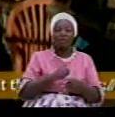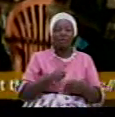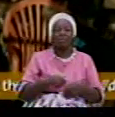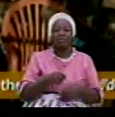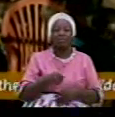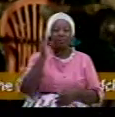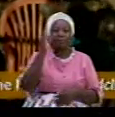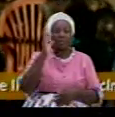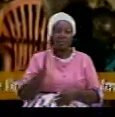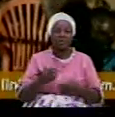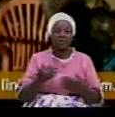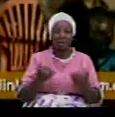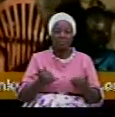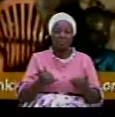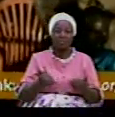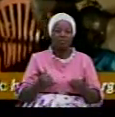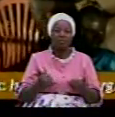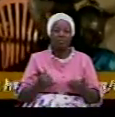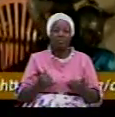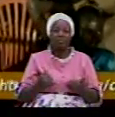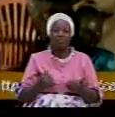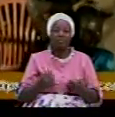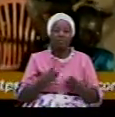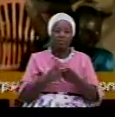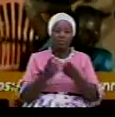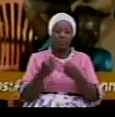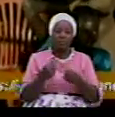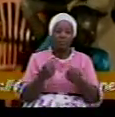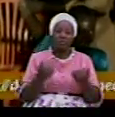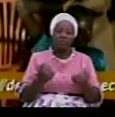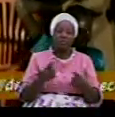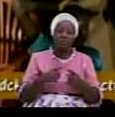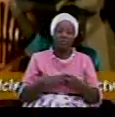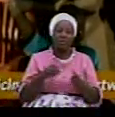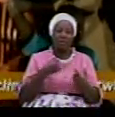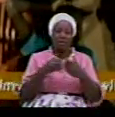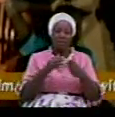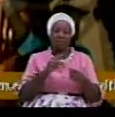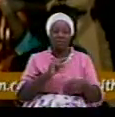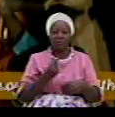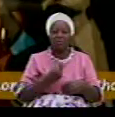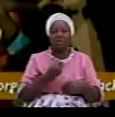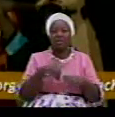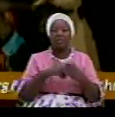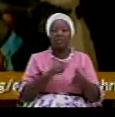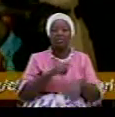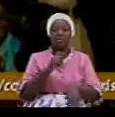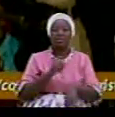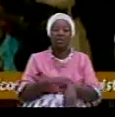overseer for your state, to take over now and lead us in this time of counseling.